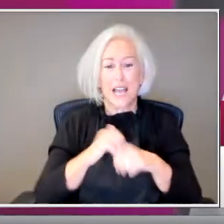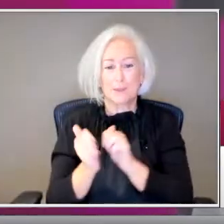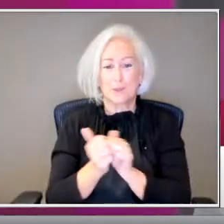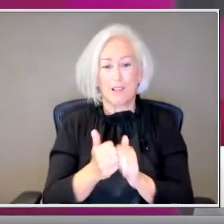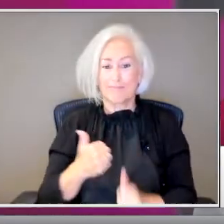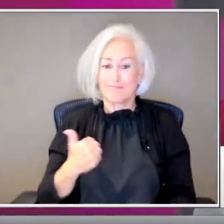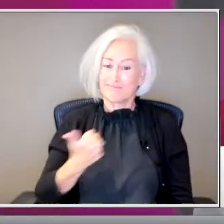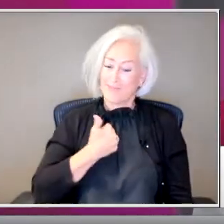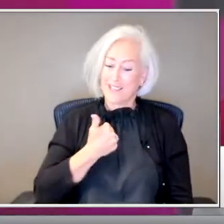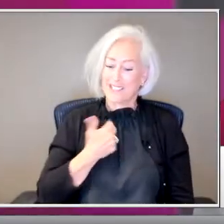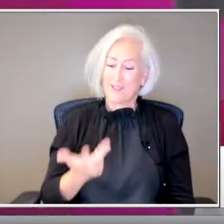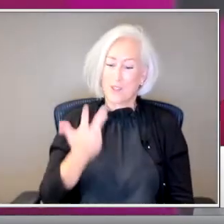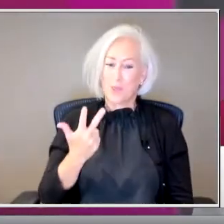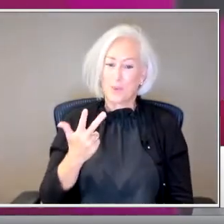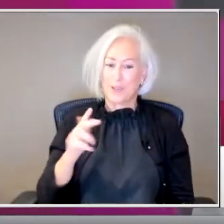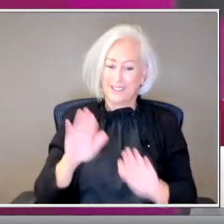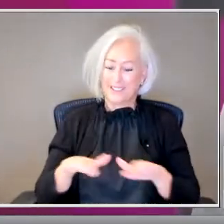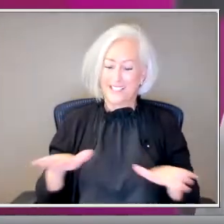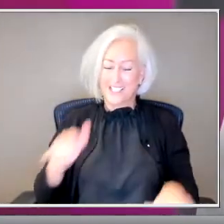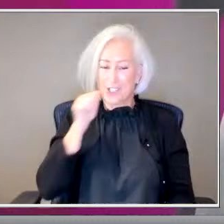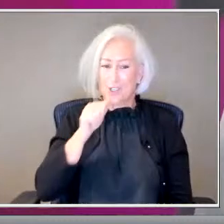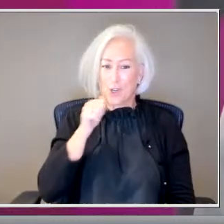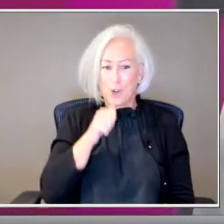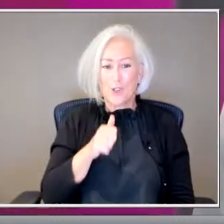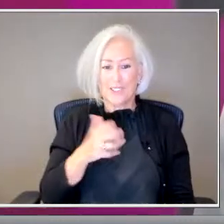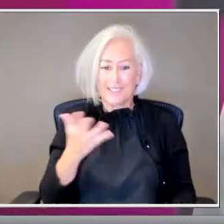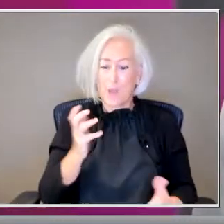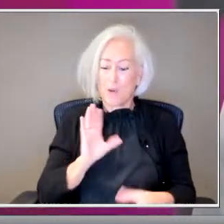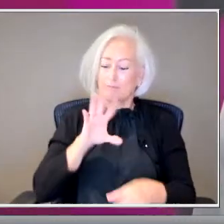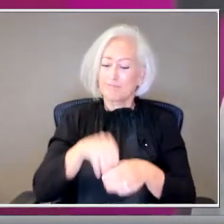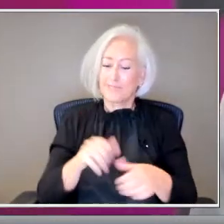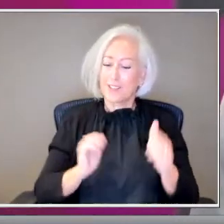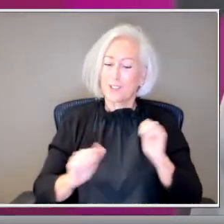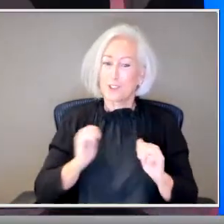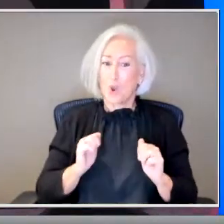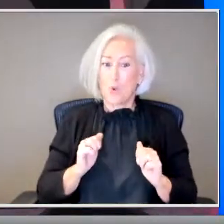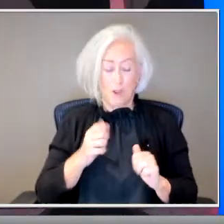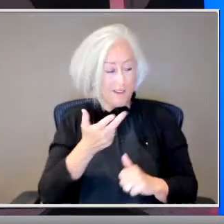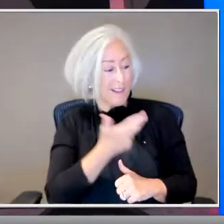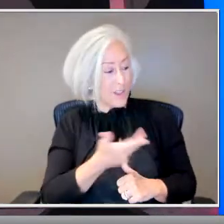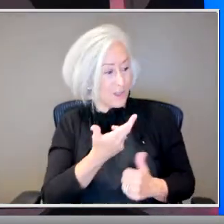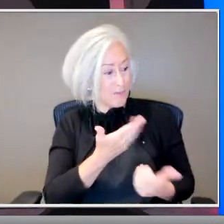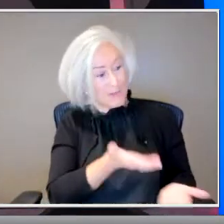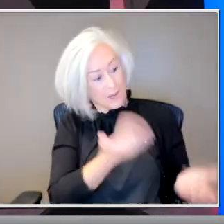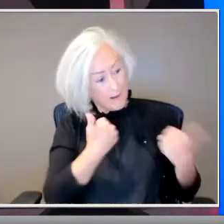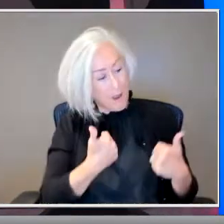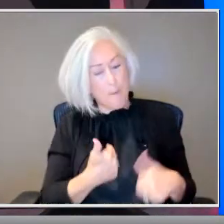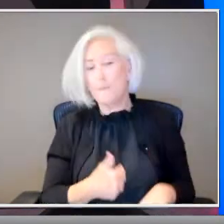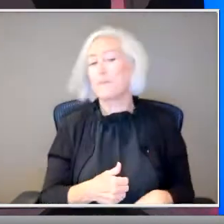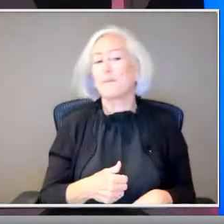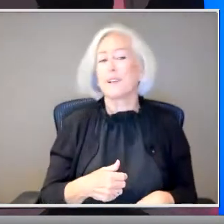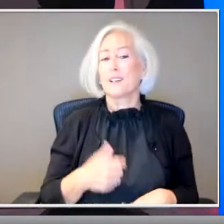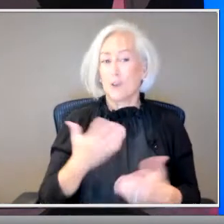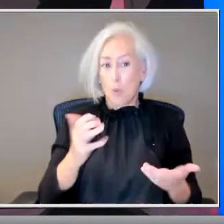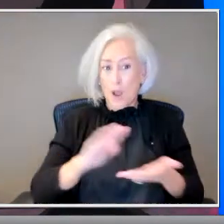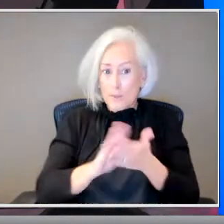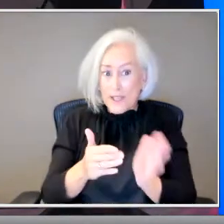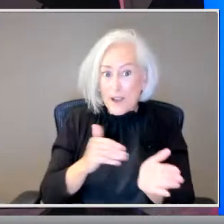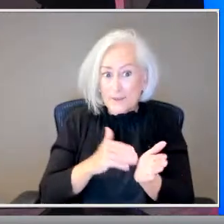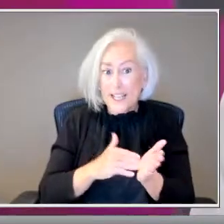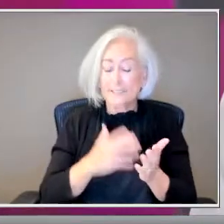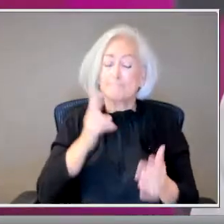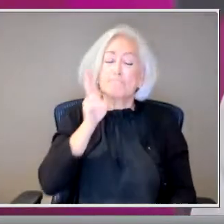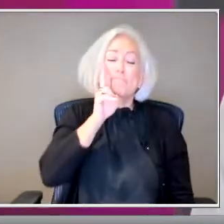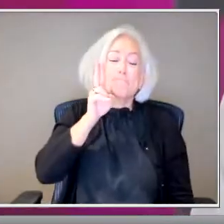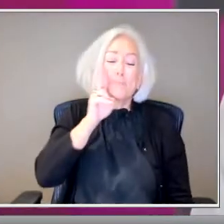show sometime too. They've really Bring them asked for in. that, so. Do they want to be doctors? Maybe one of them, but we'll Yeah. see. It's still early, but